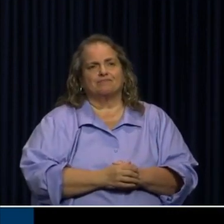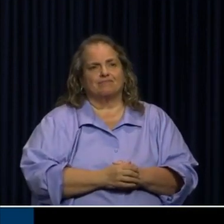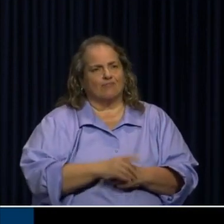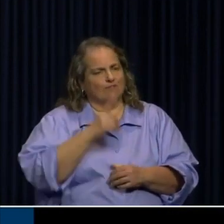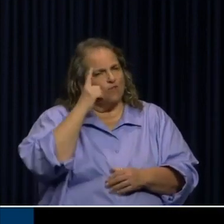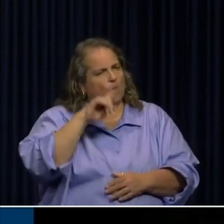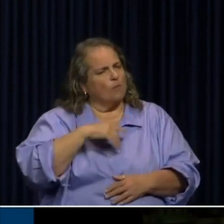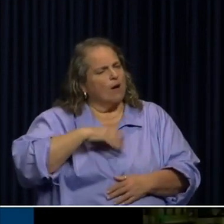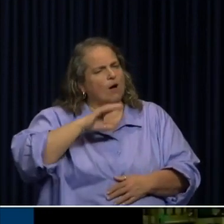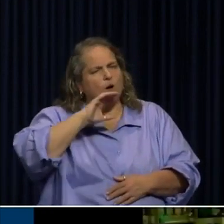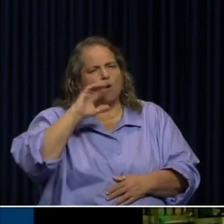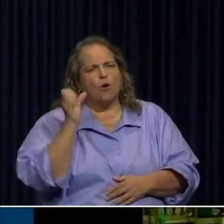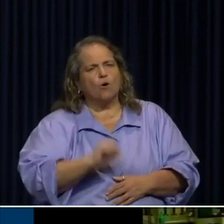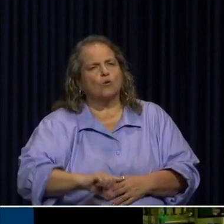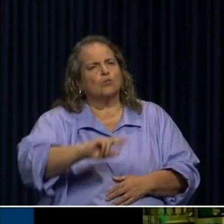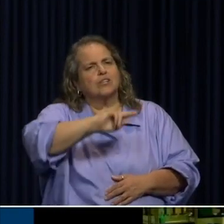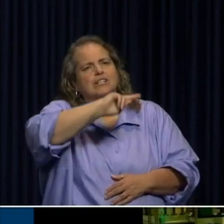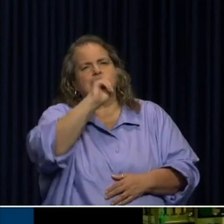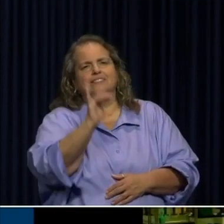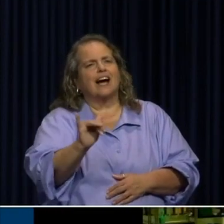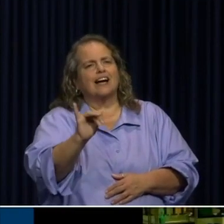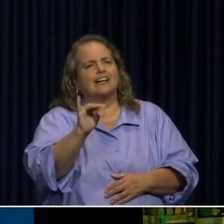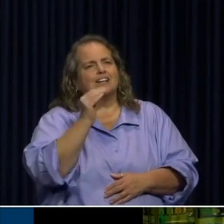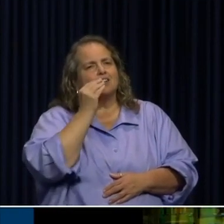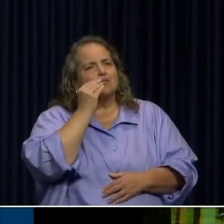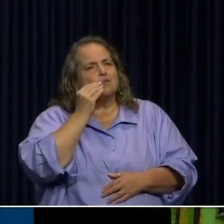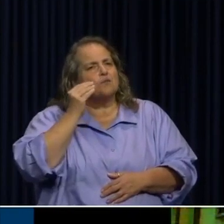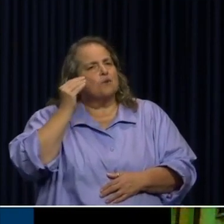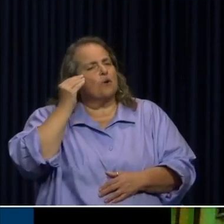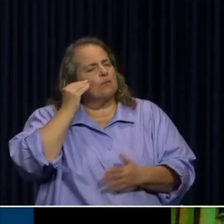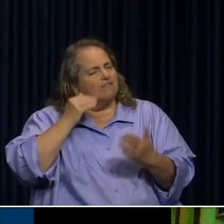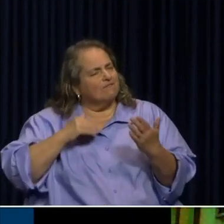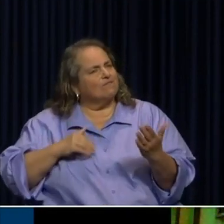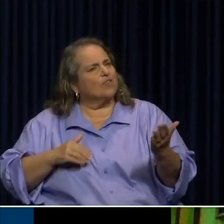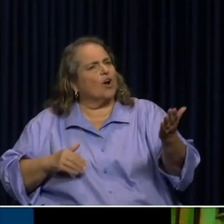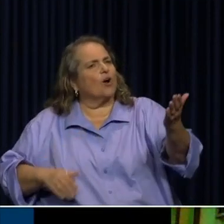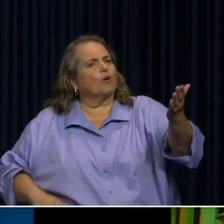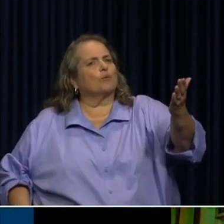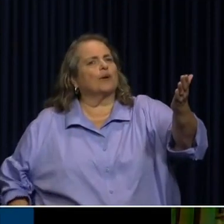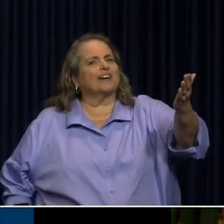For my old Kentucky home far away.